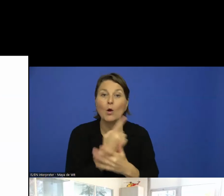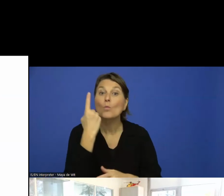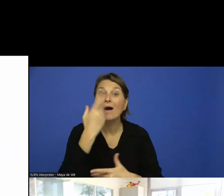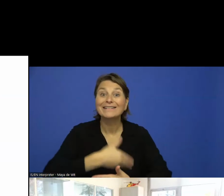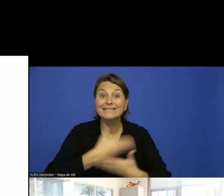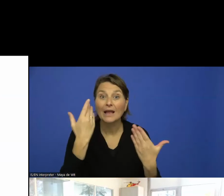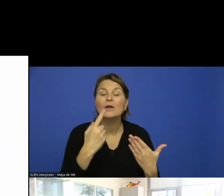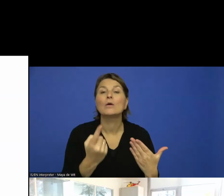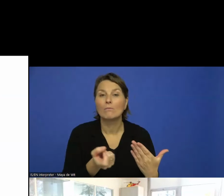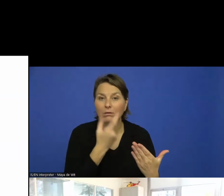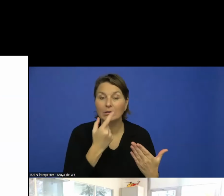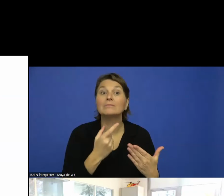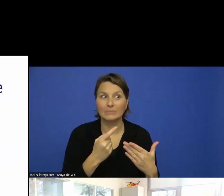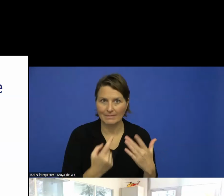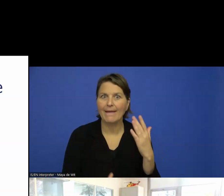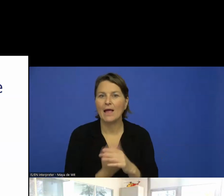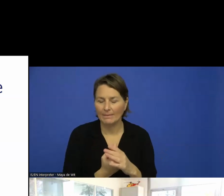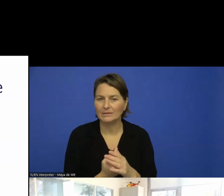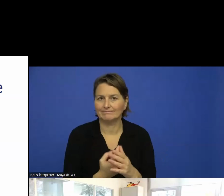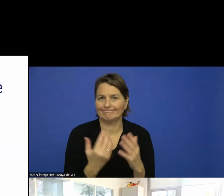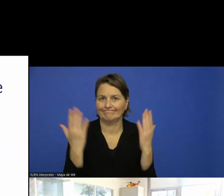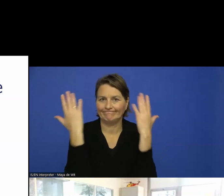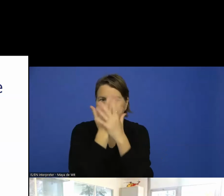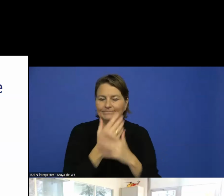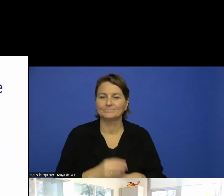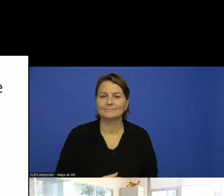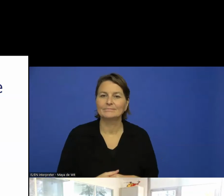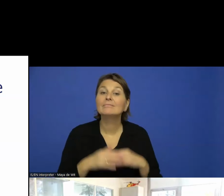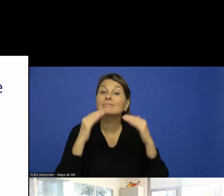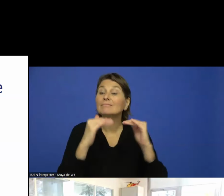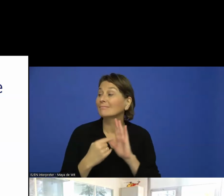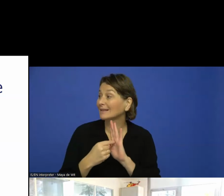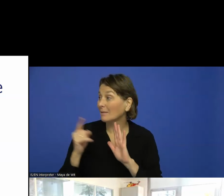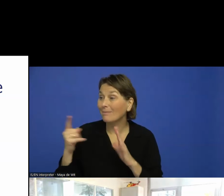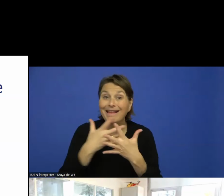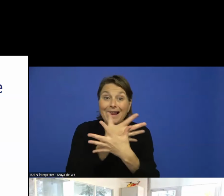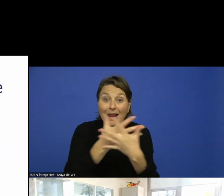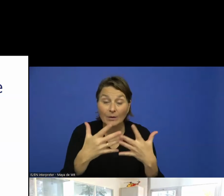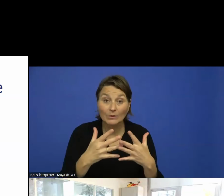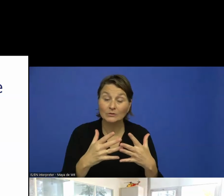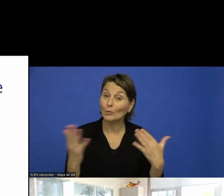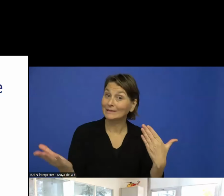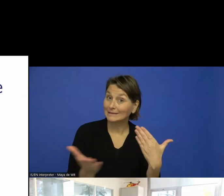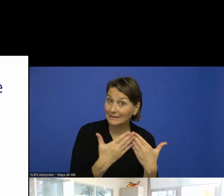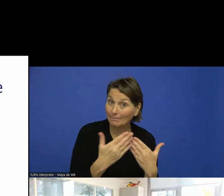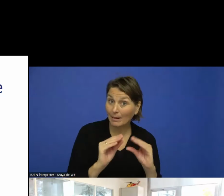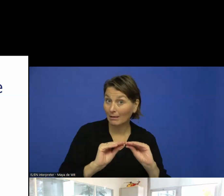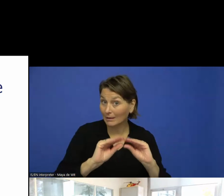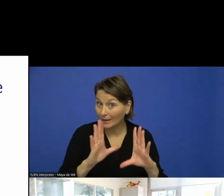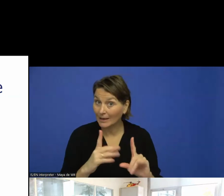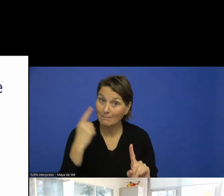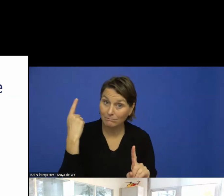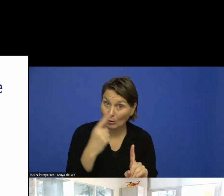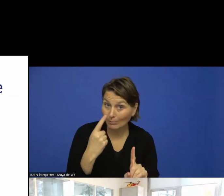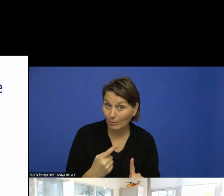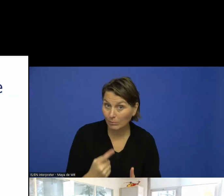same. And what about language? Is it simple, clear, concise? Always the same language